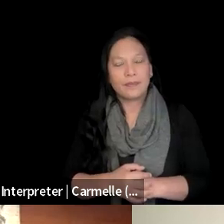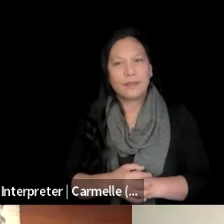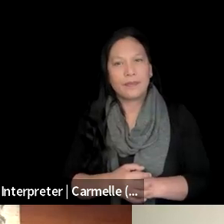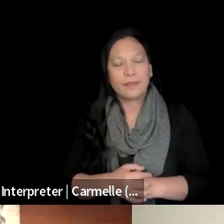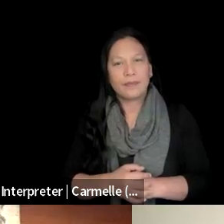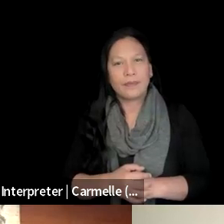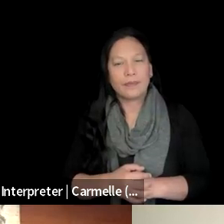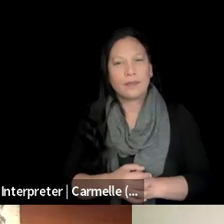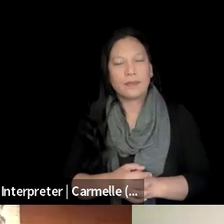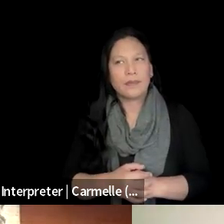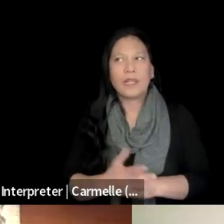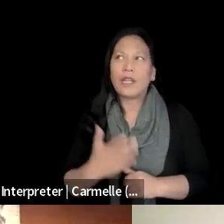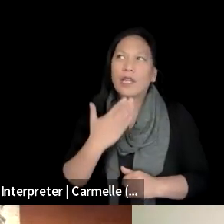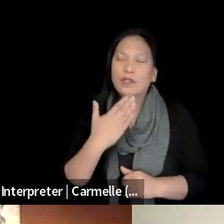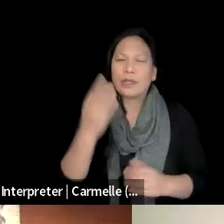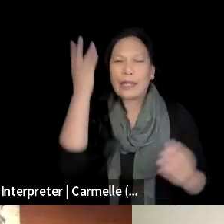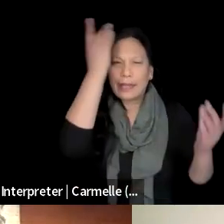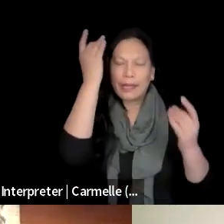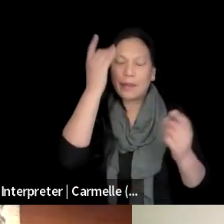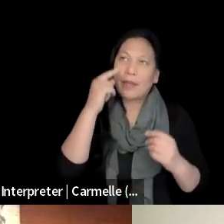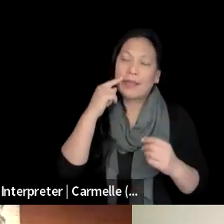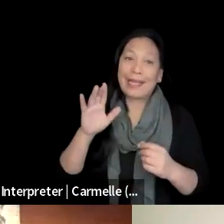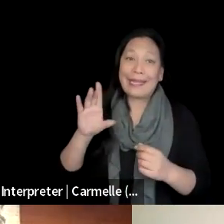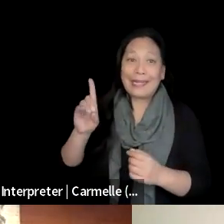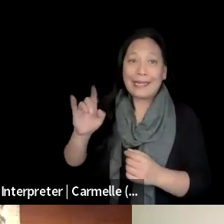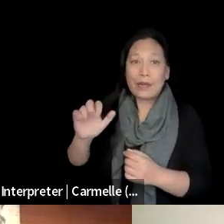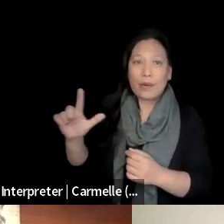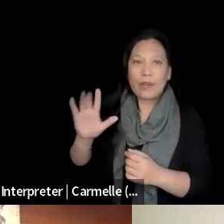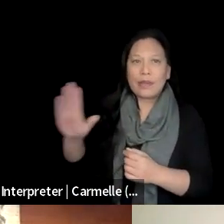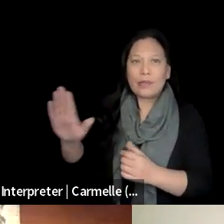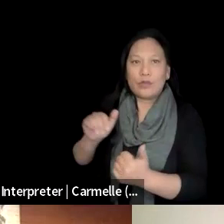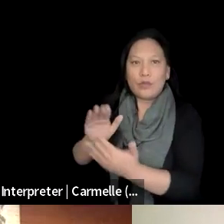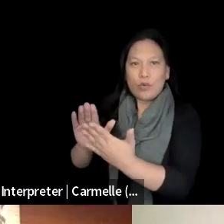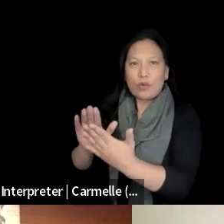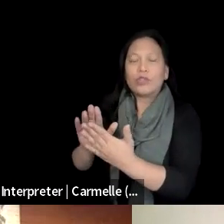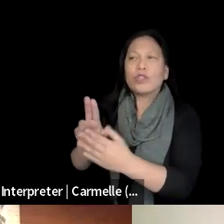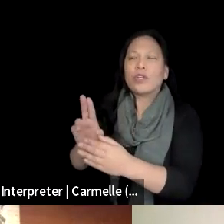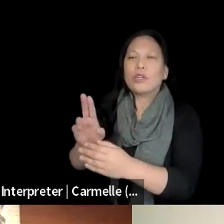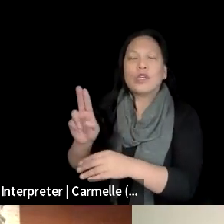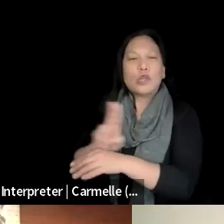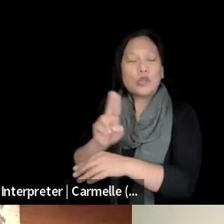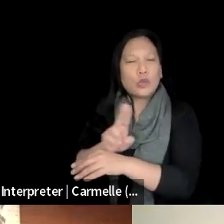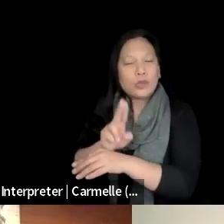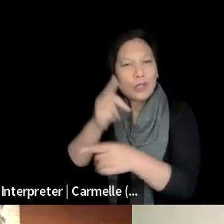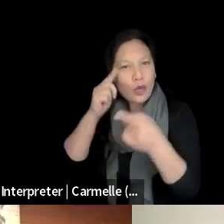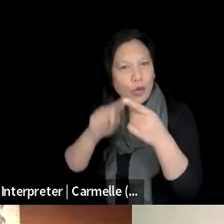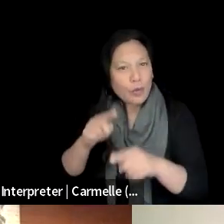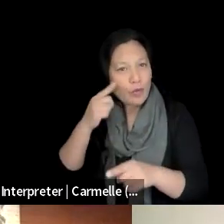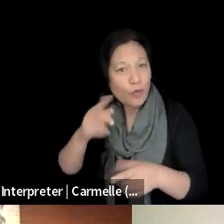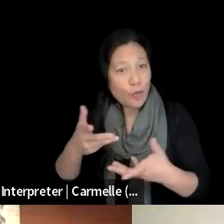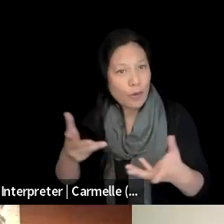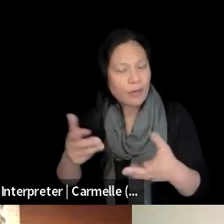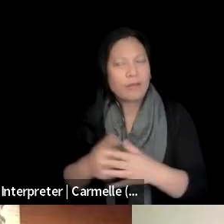how Daryl is using a room agreement practice to address some of the challenges and make the most of some